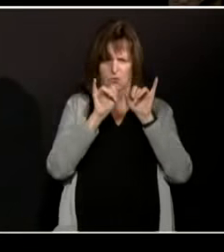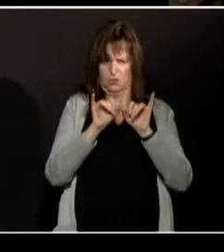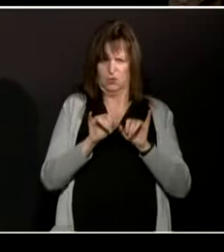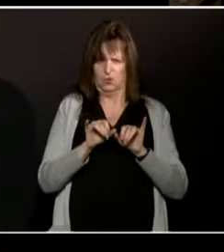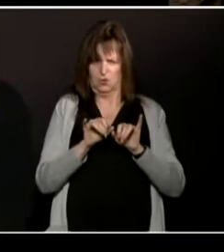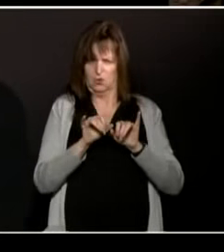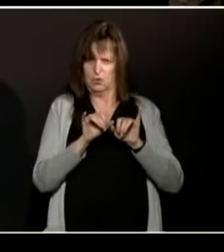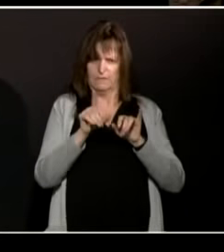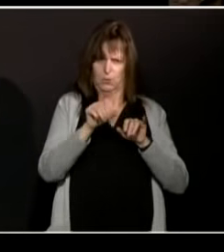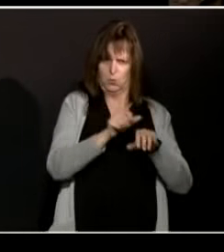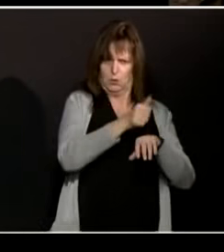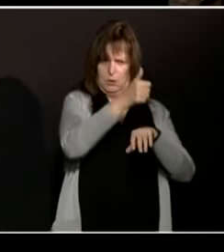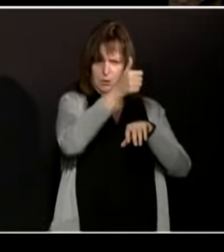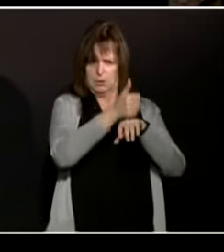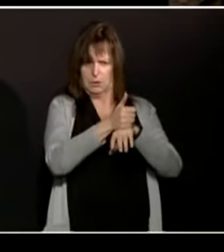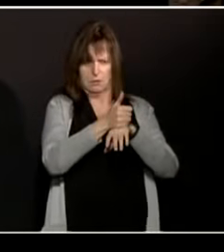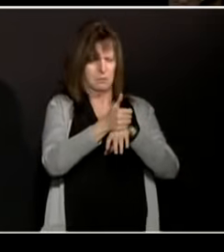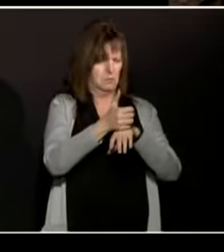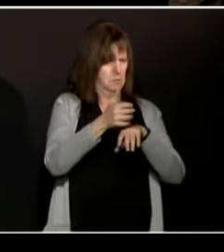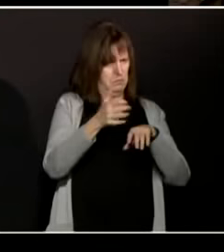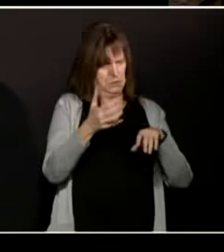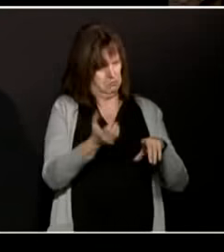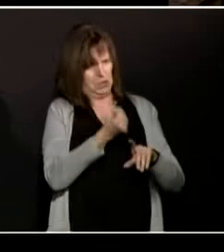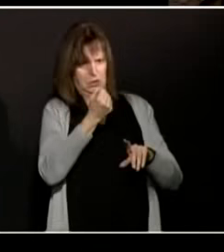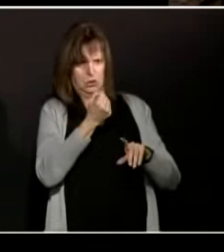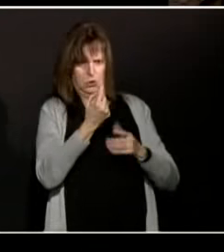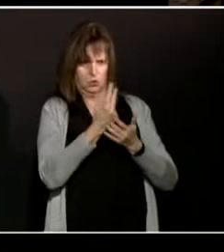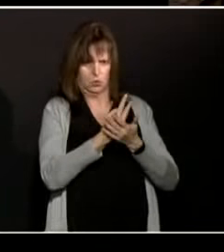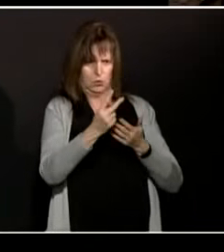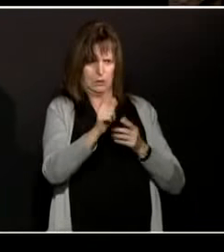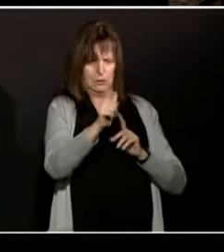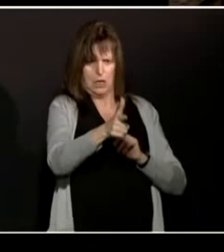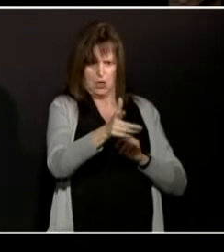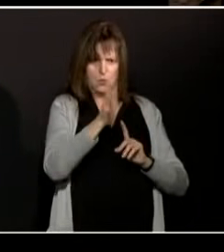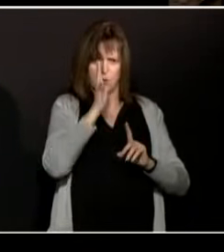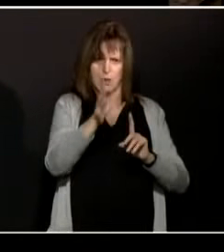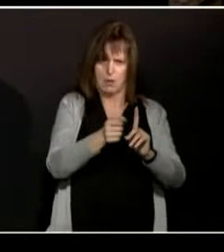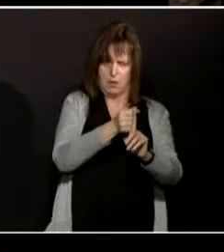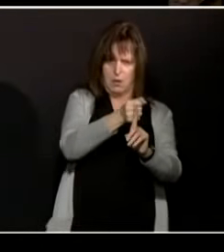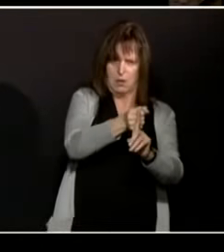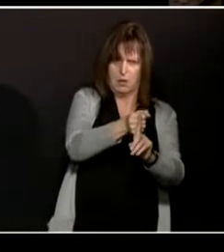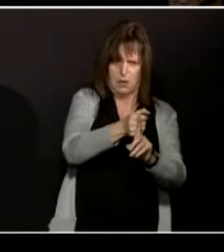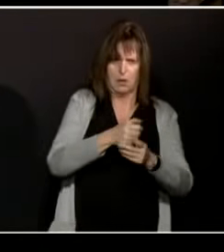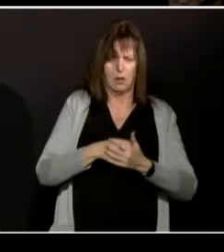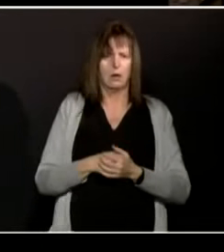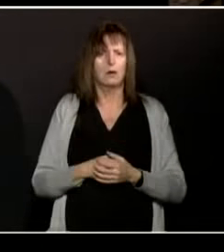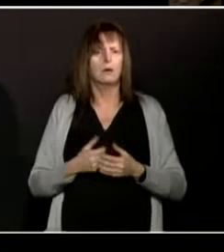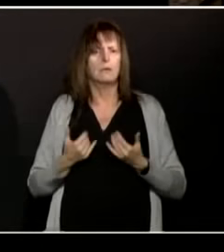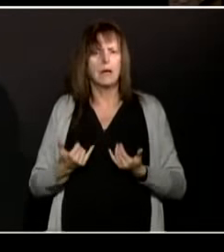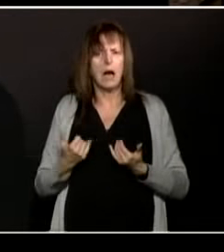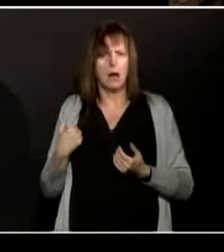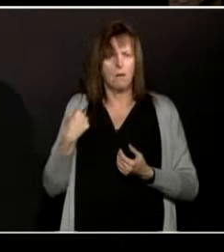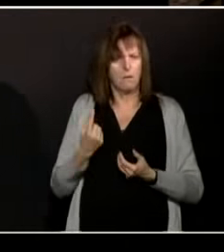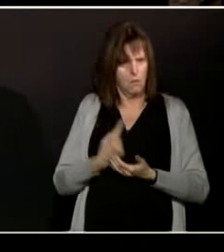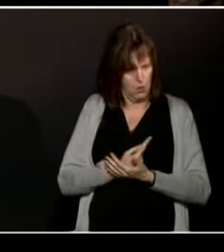health measures have only been in place for a week. Is it too soon to say that they aren't working or will not